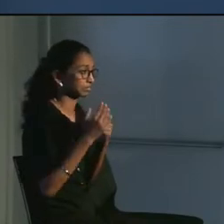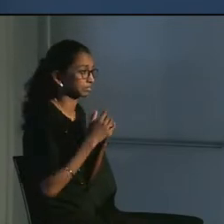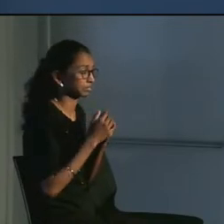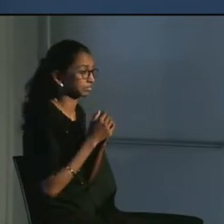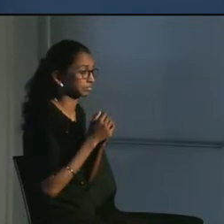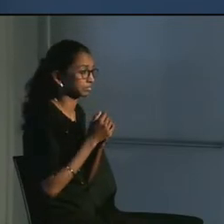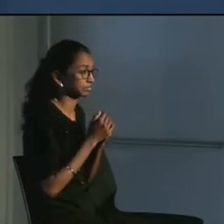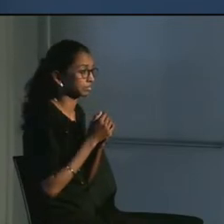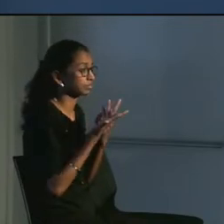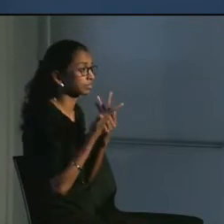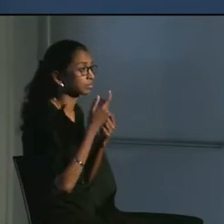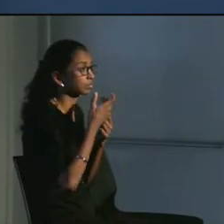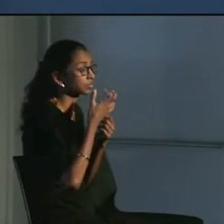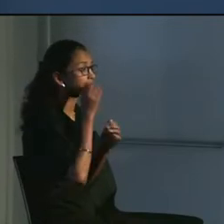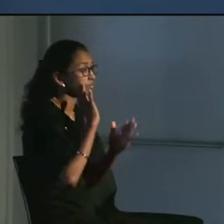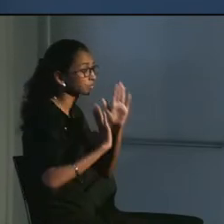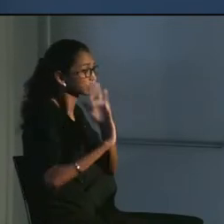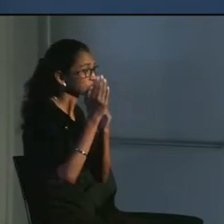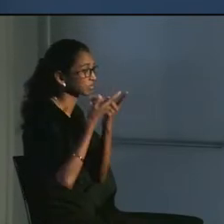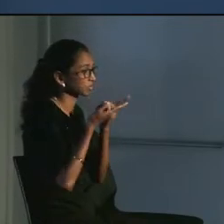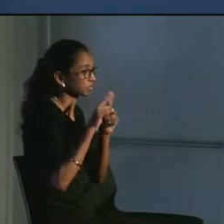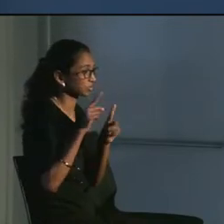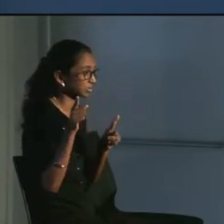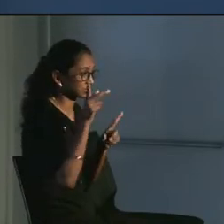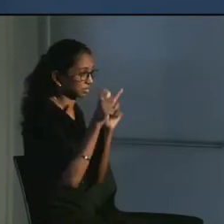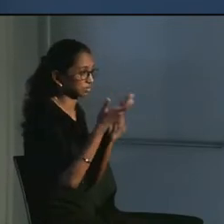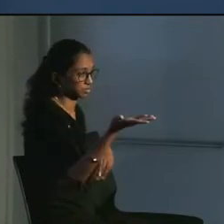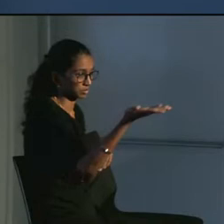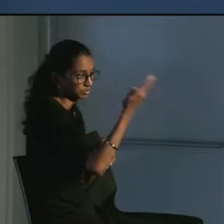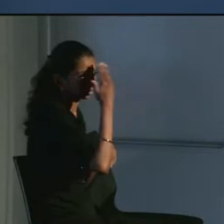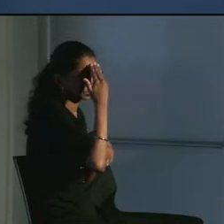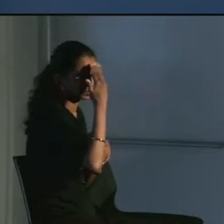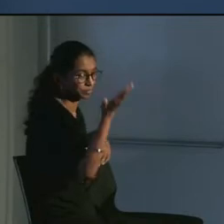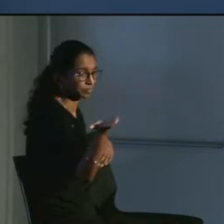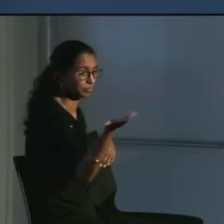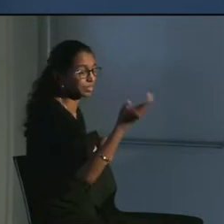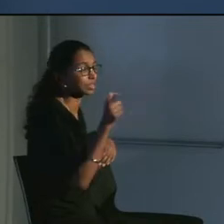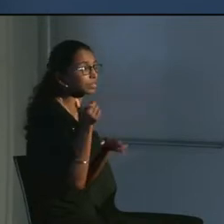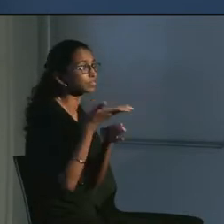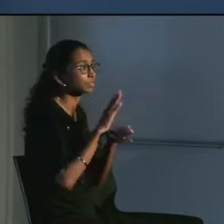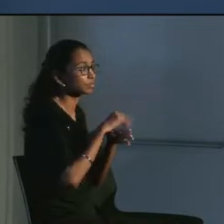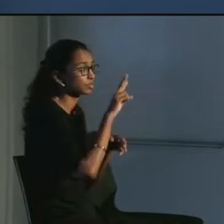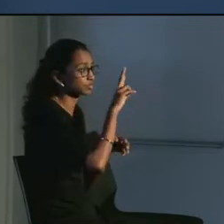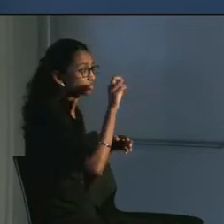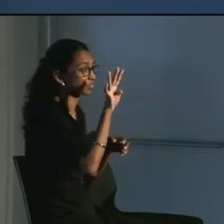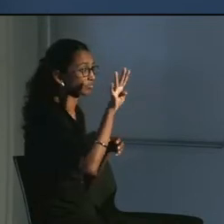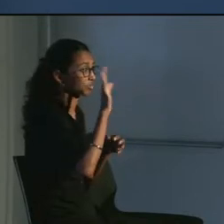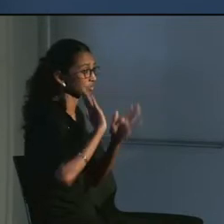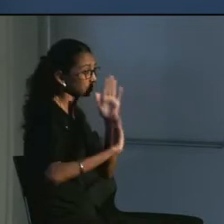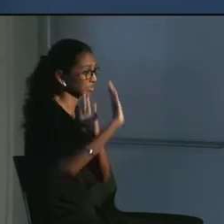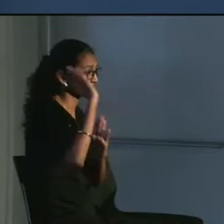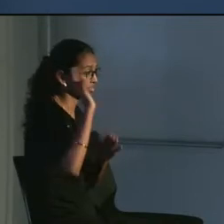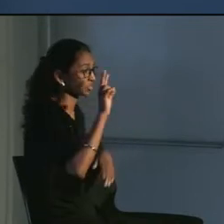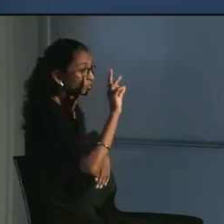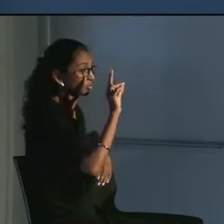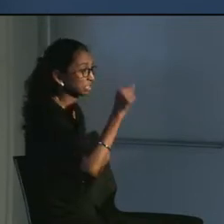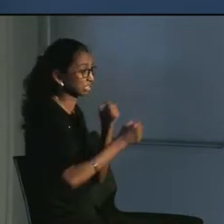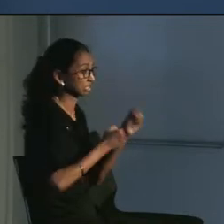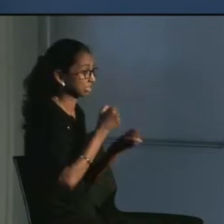of the older people in the room would be familiar with. This is from 2004, so almost 20 years